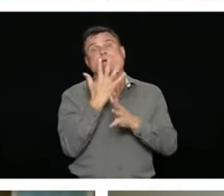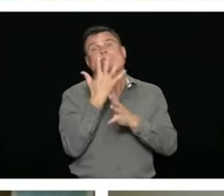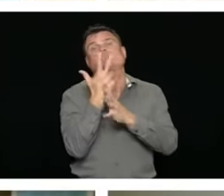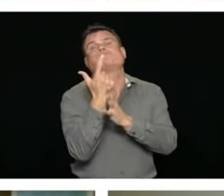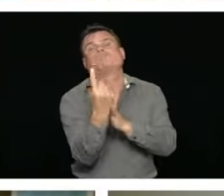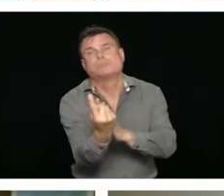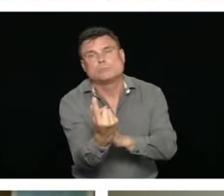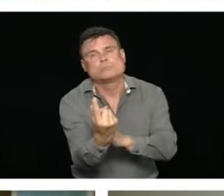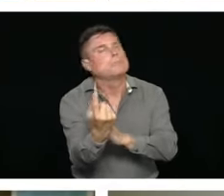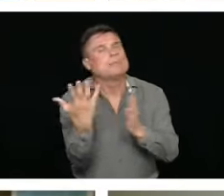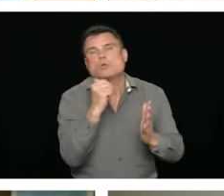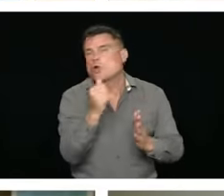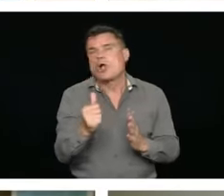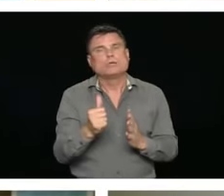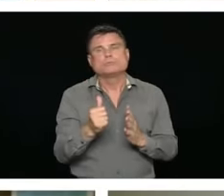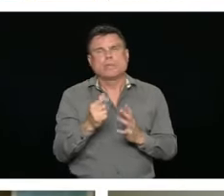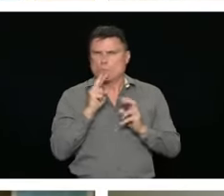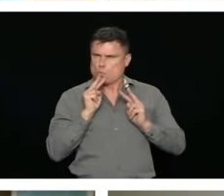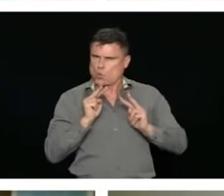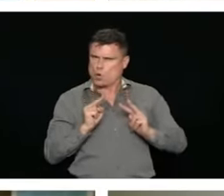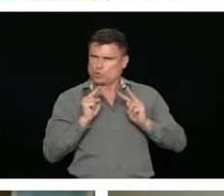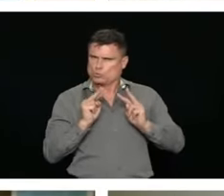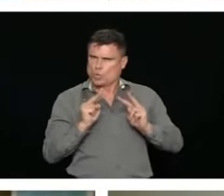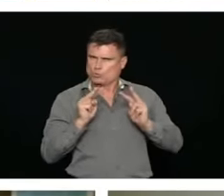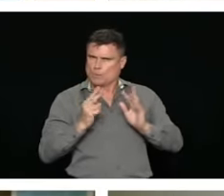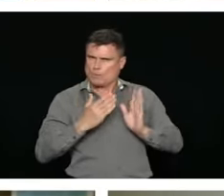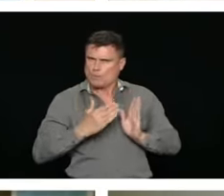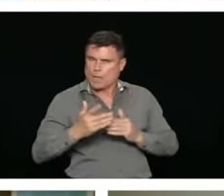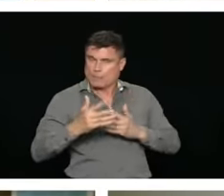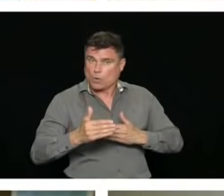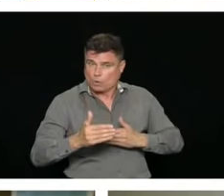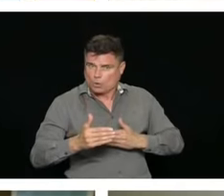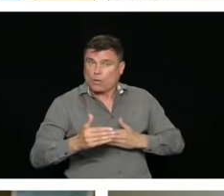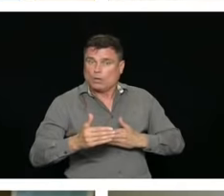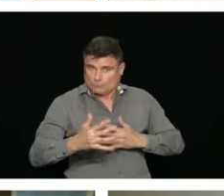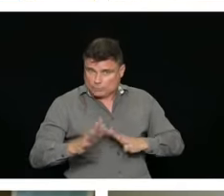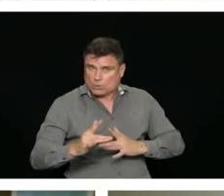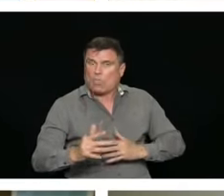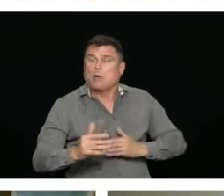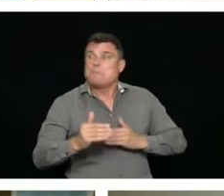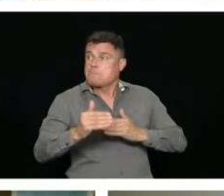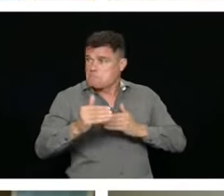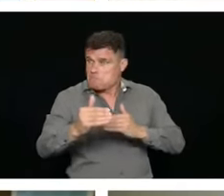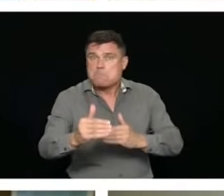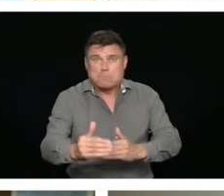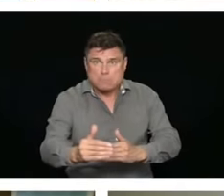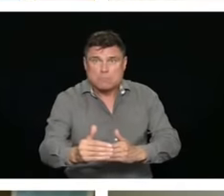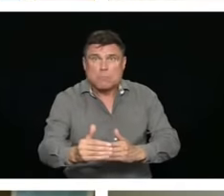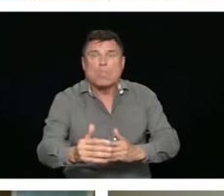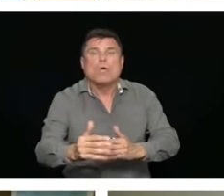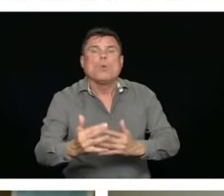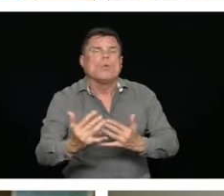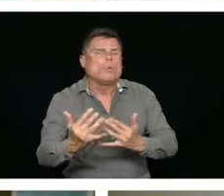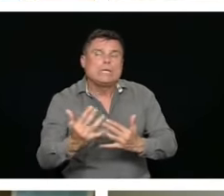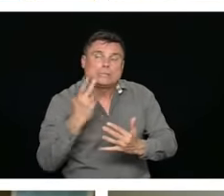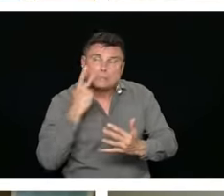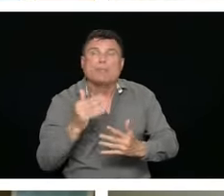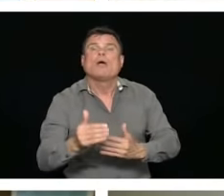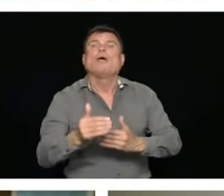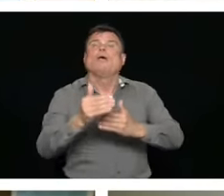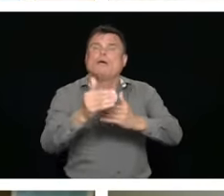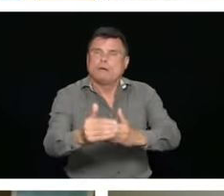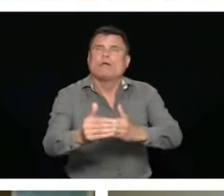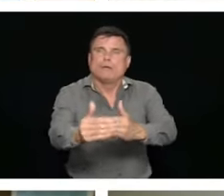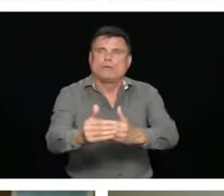all of us, the system, individuals, families, parents, the students, we all need to learn to be a bit nimble over the next 12 to 18 months to be able